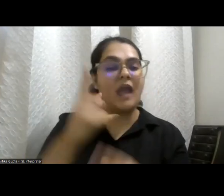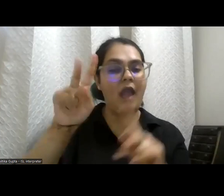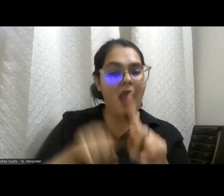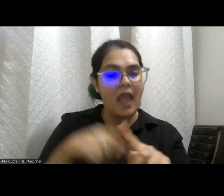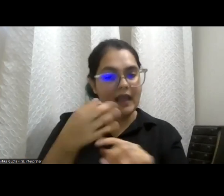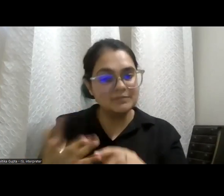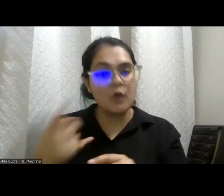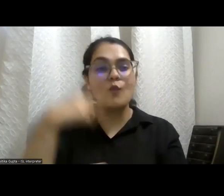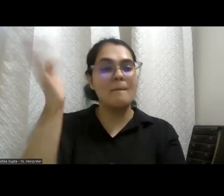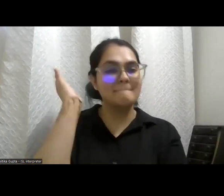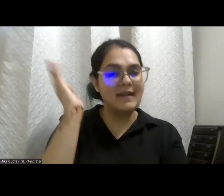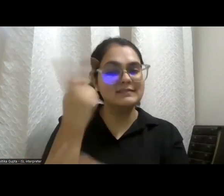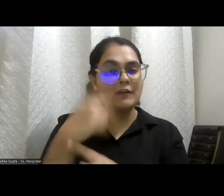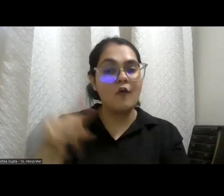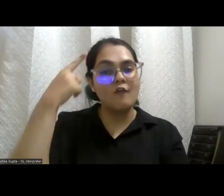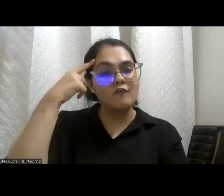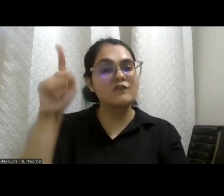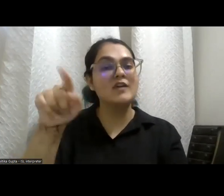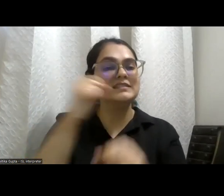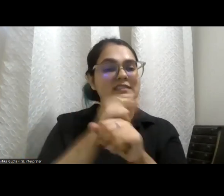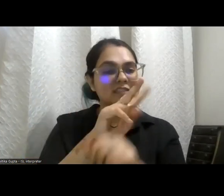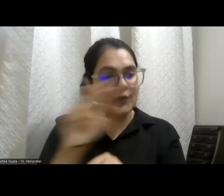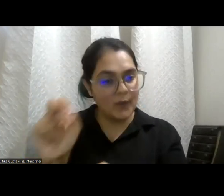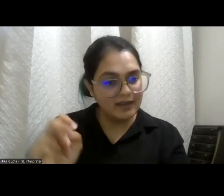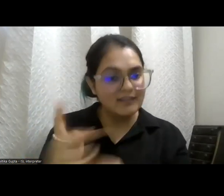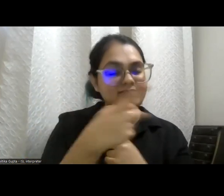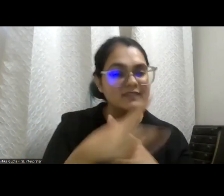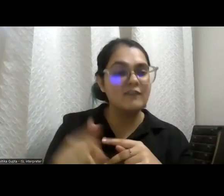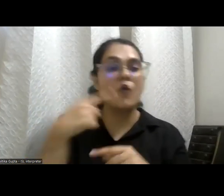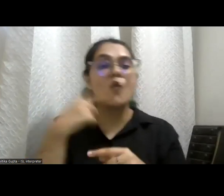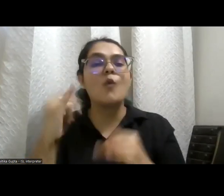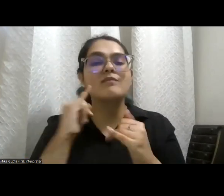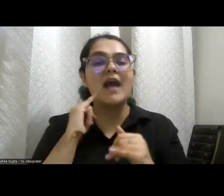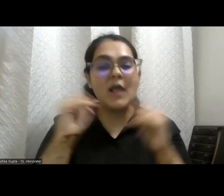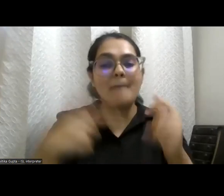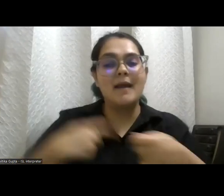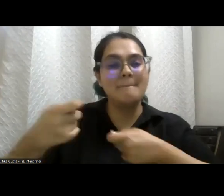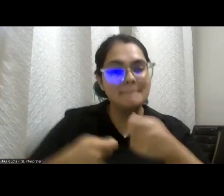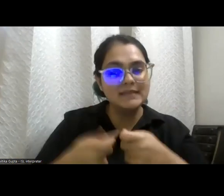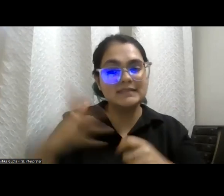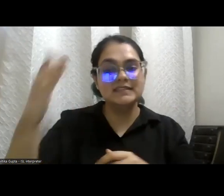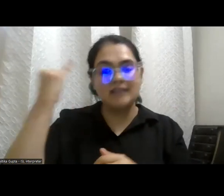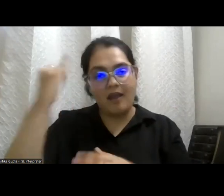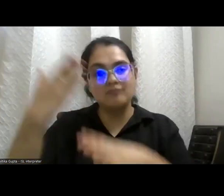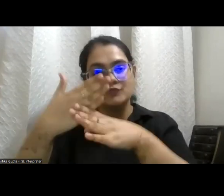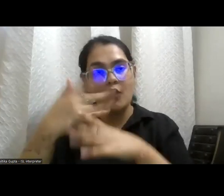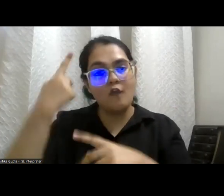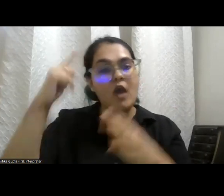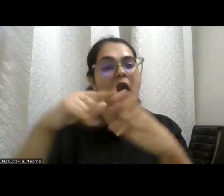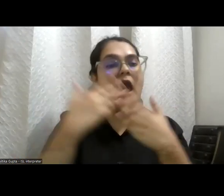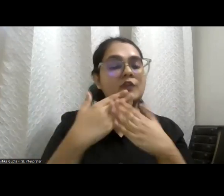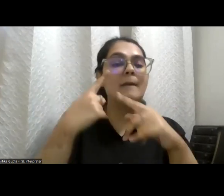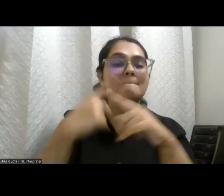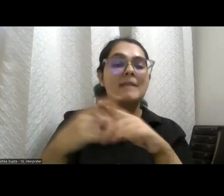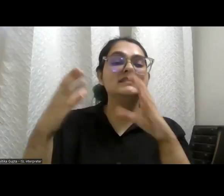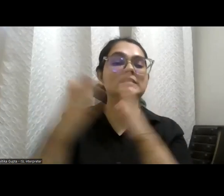and representatives of CSOs, as well as partner institutions who shared their respective thoughts in the education and the skill development